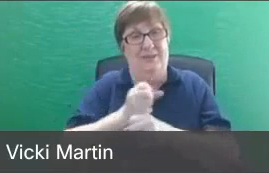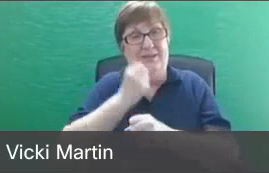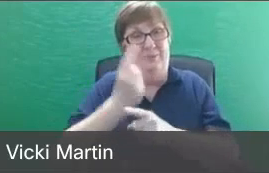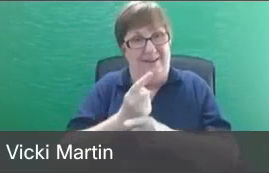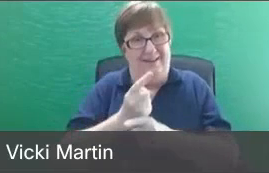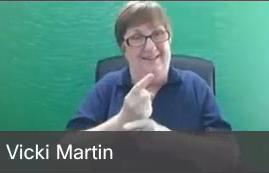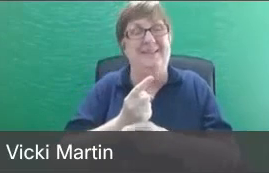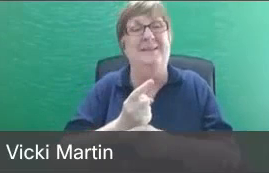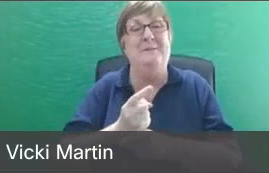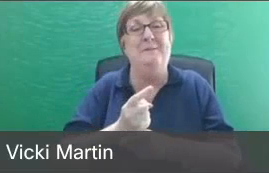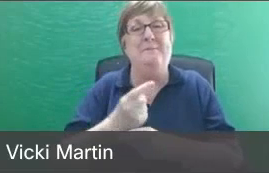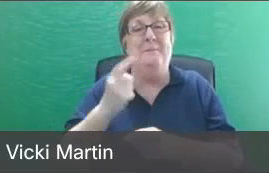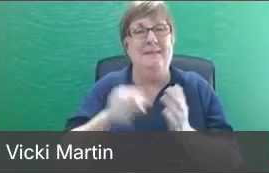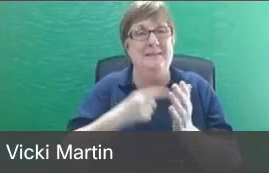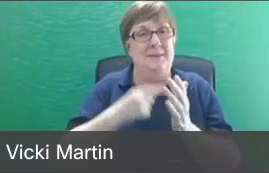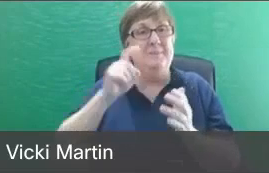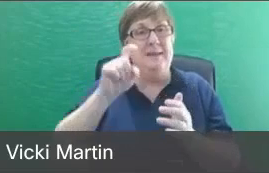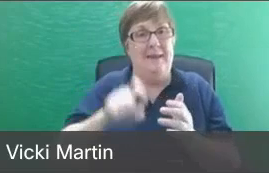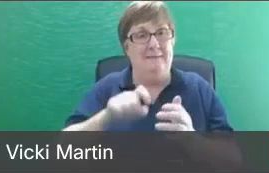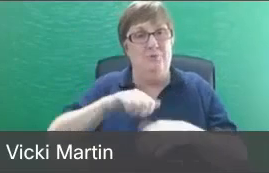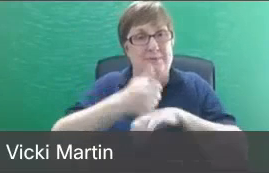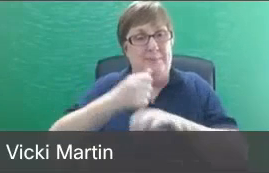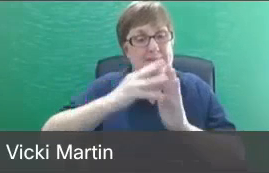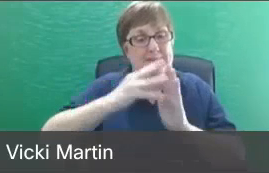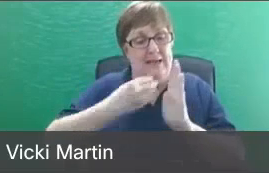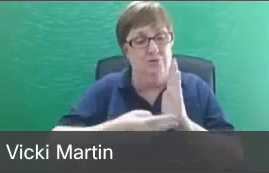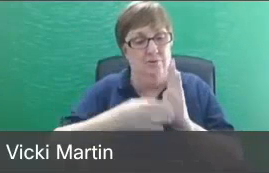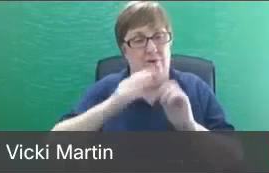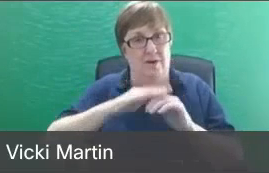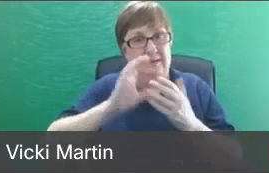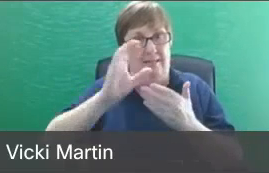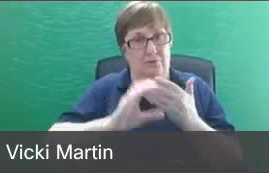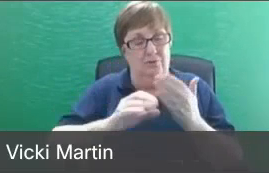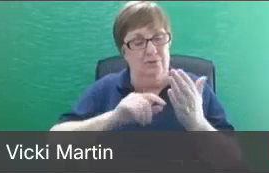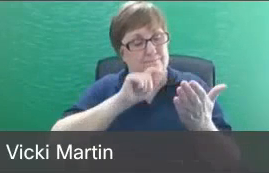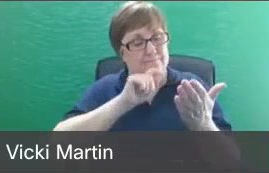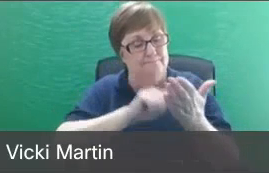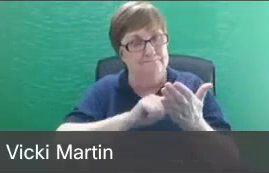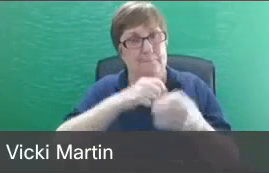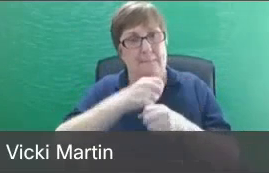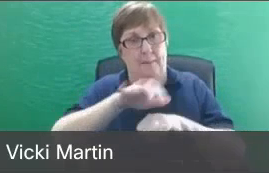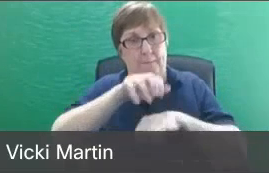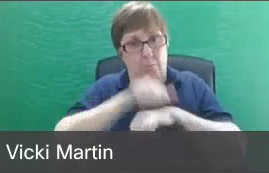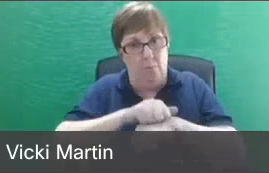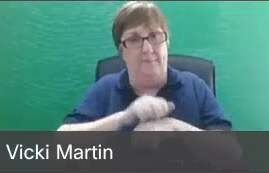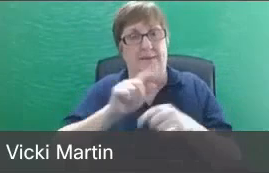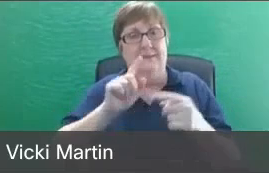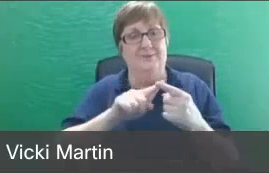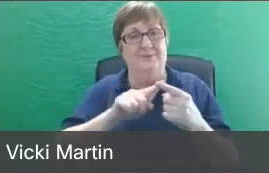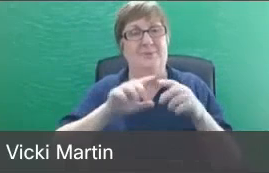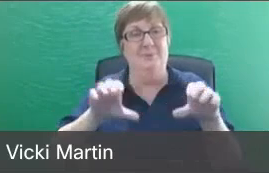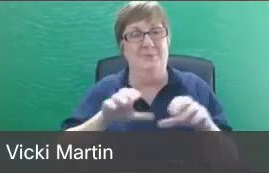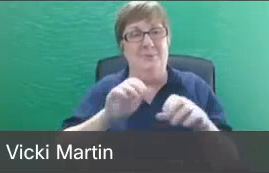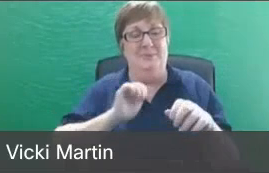schedule in our calendar in order to remember to do it, because so many times we're always on the go till we forget